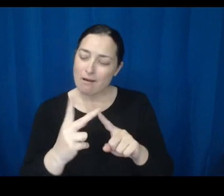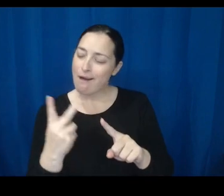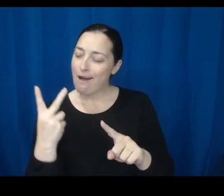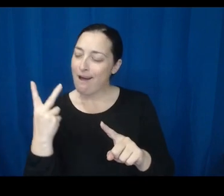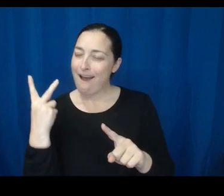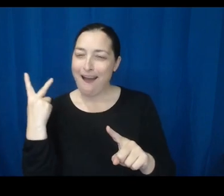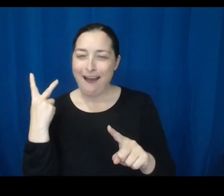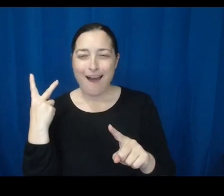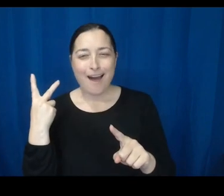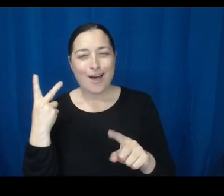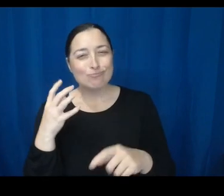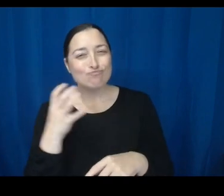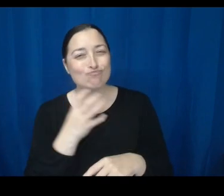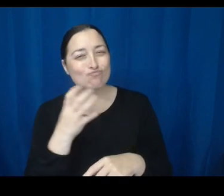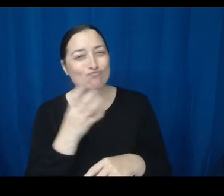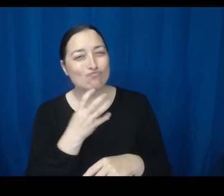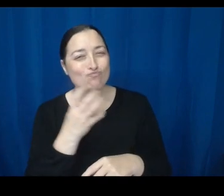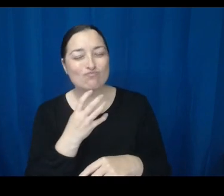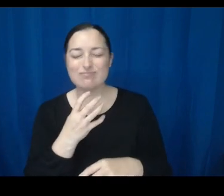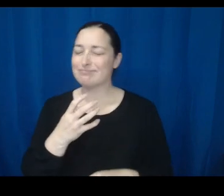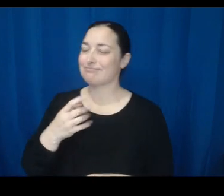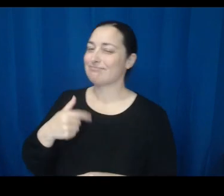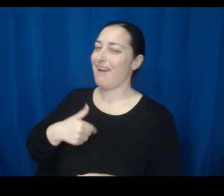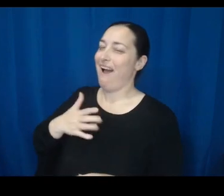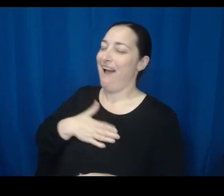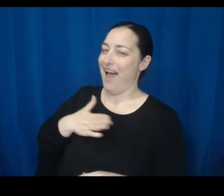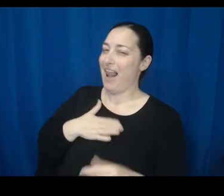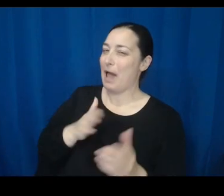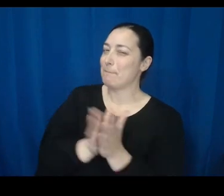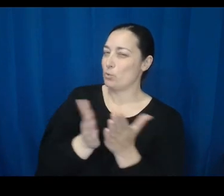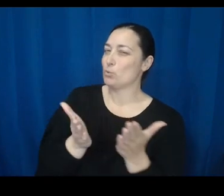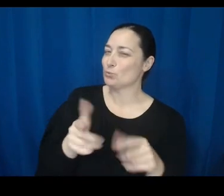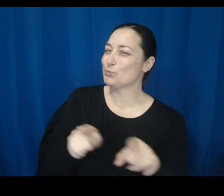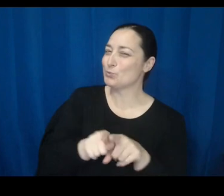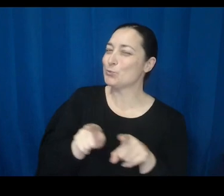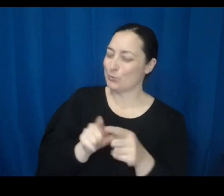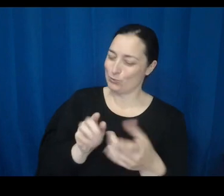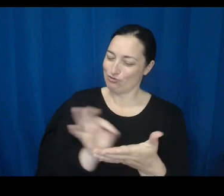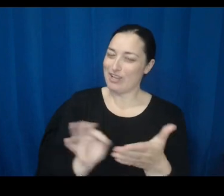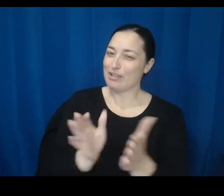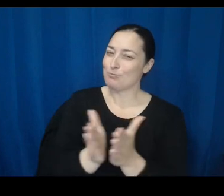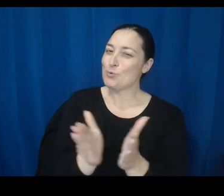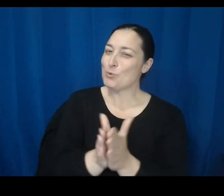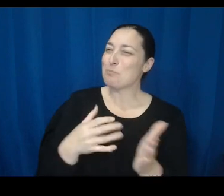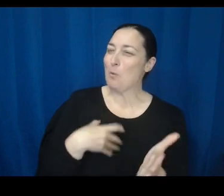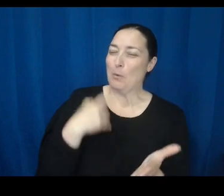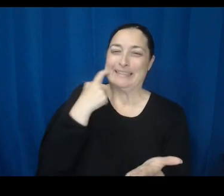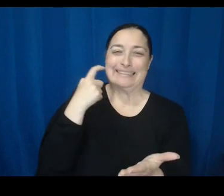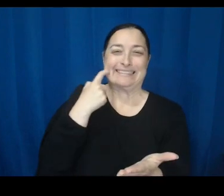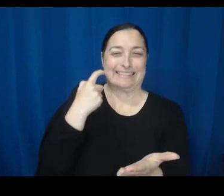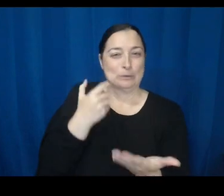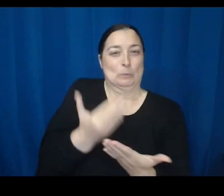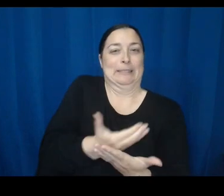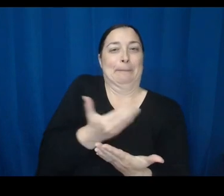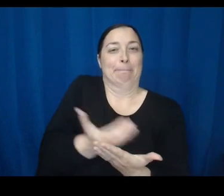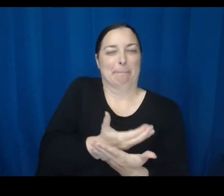I like using a sketchbook as well. That certainly makes it an easier way to keep your drawings compared to a spare piece of paper. Like